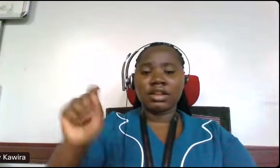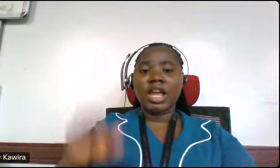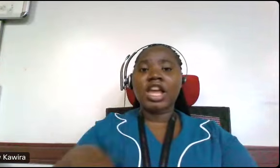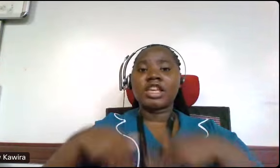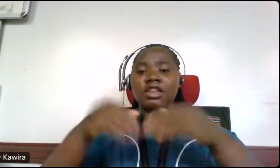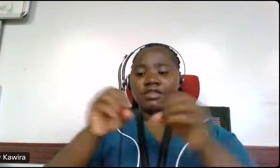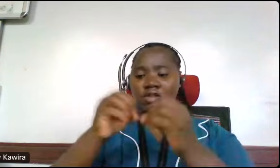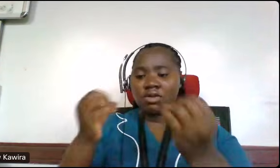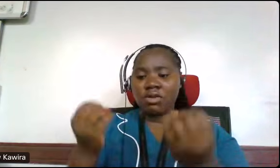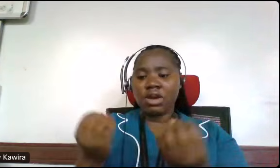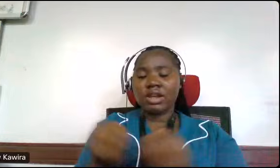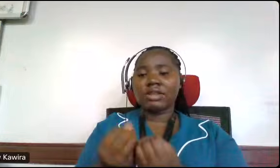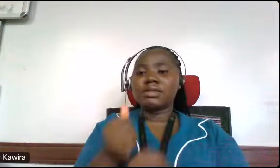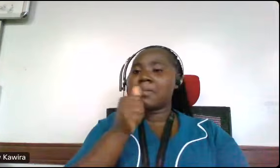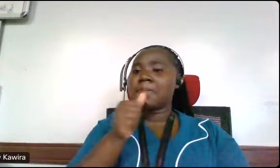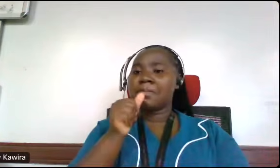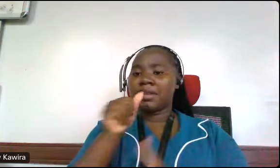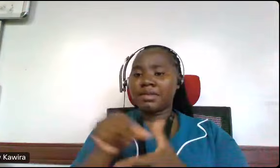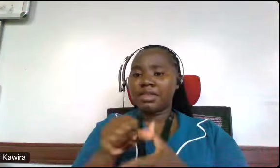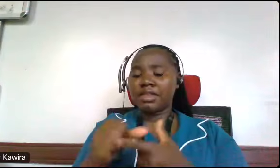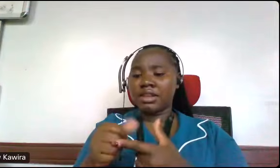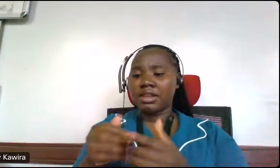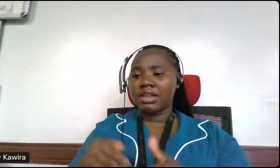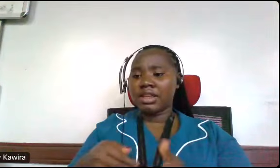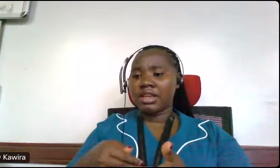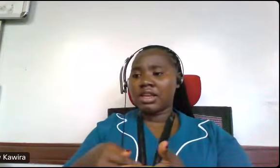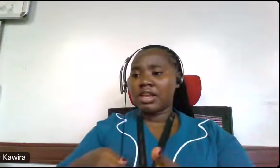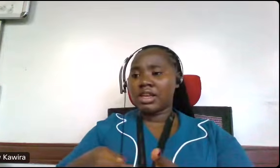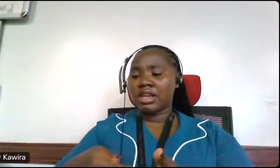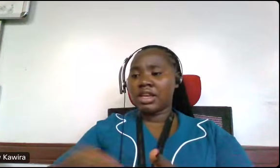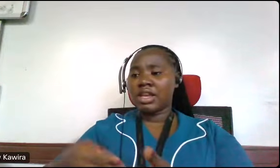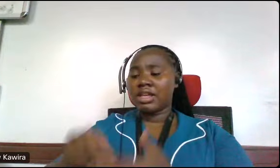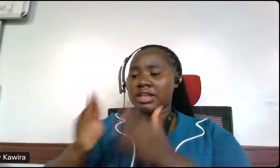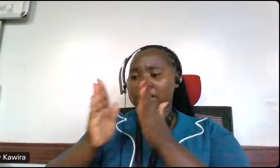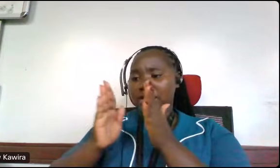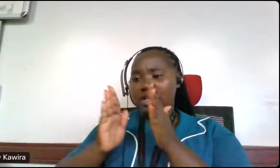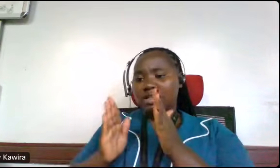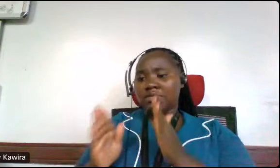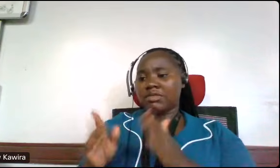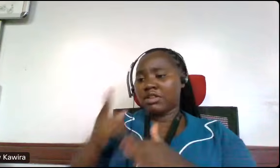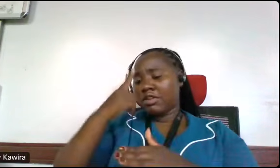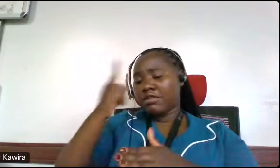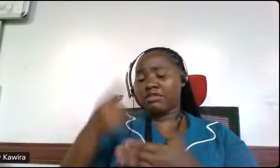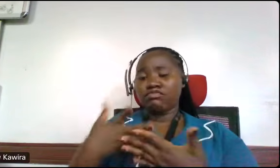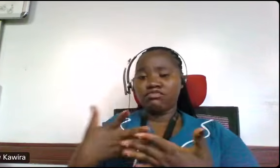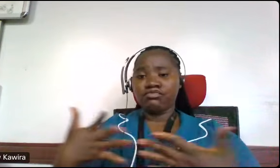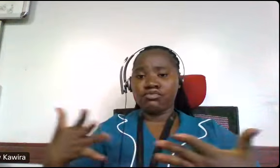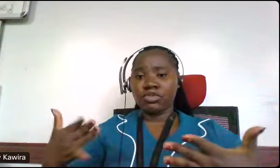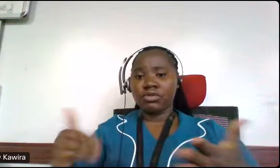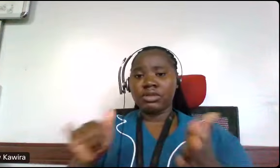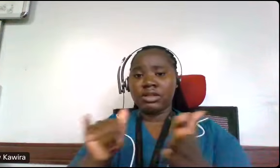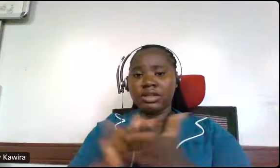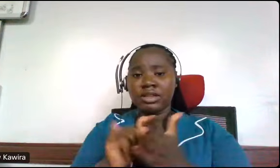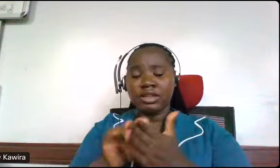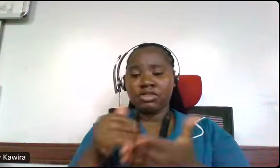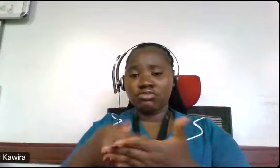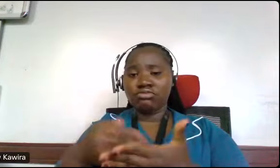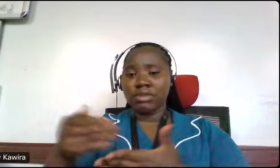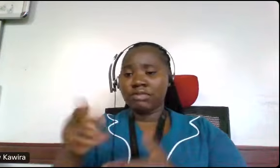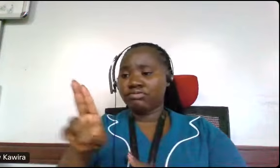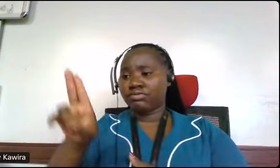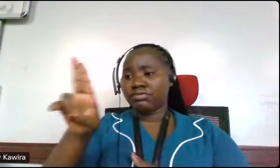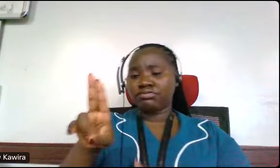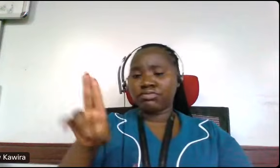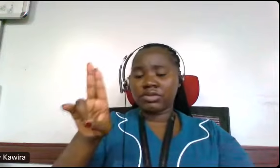the suppliers for the services or the goods that will be incurring using the grant. Because at the end